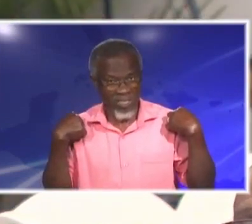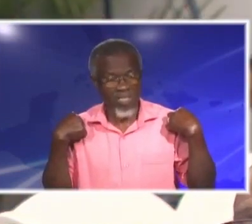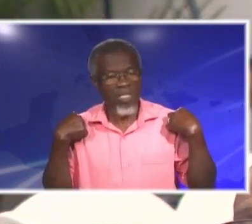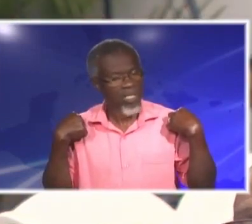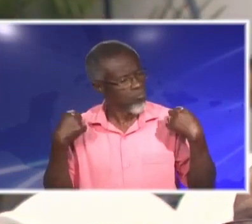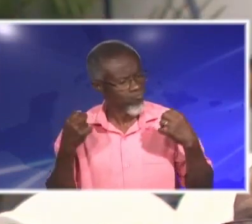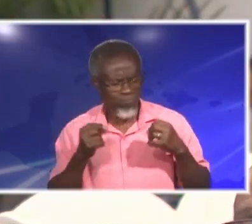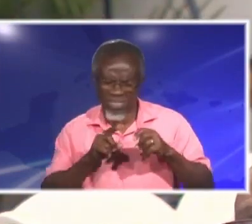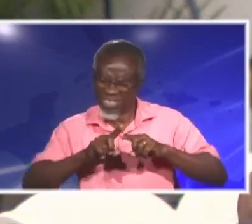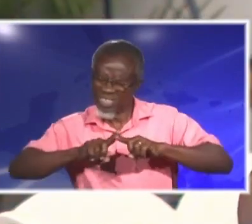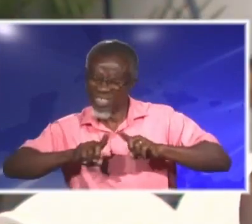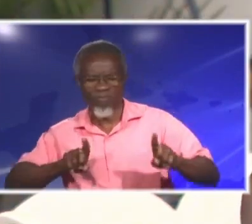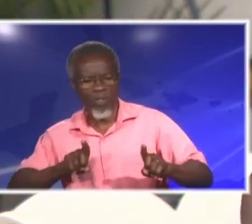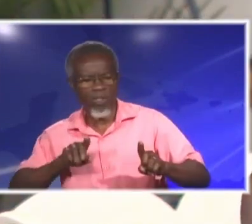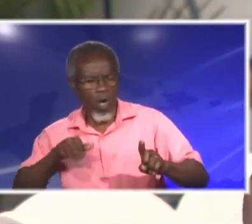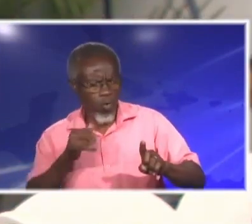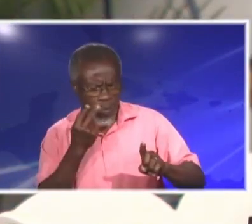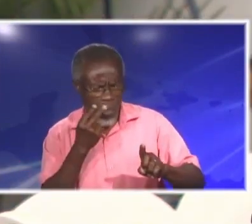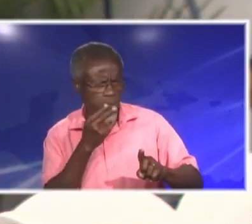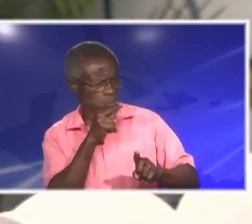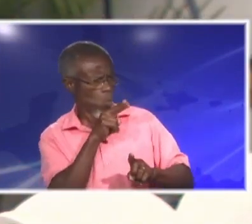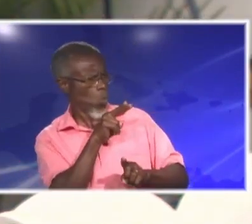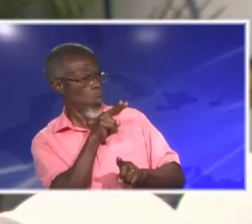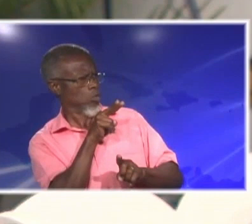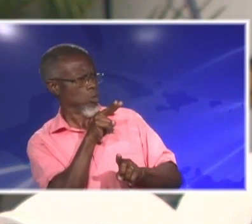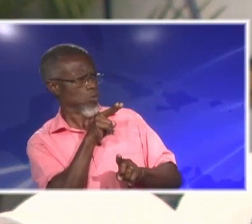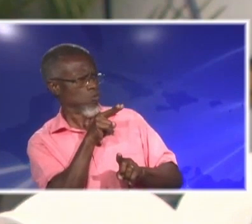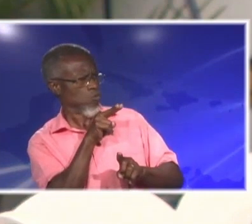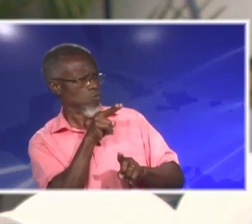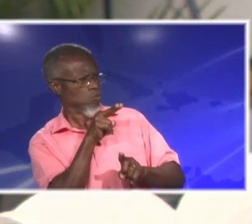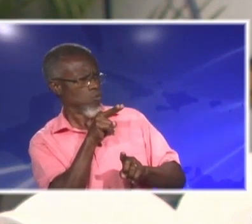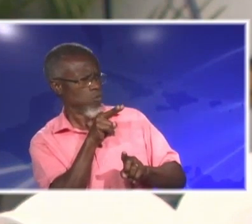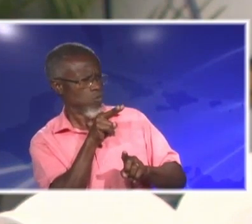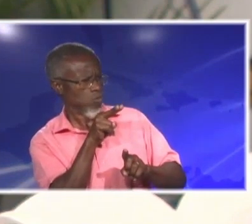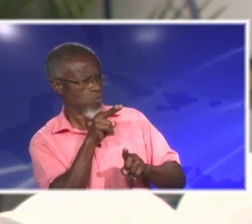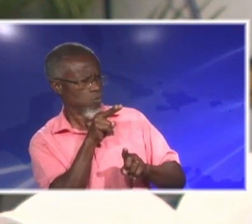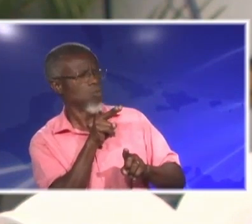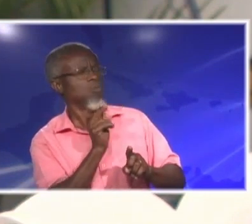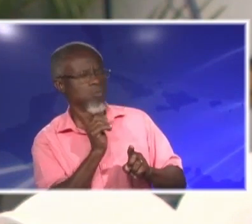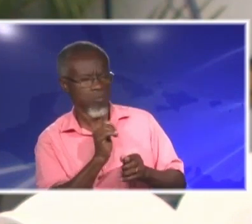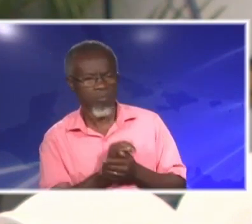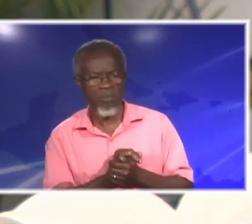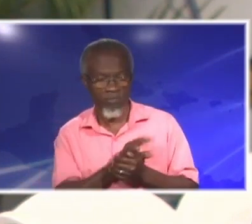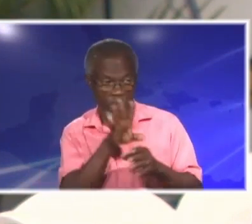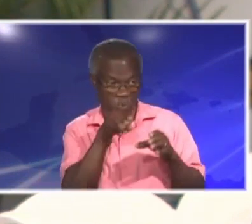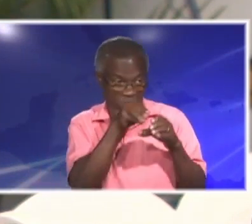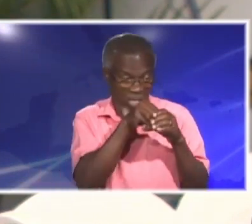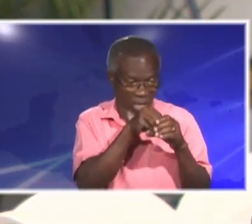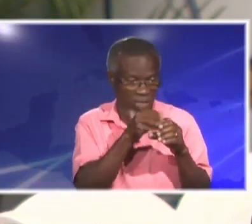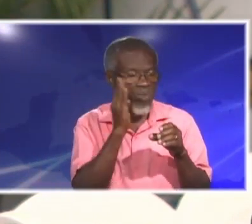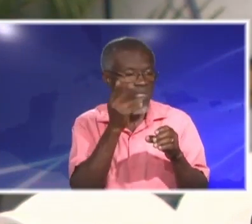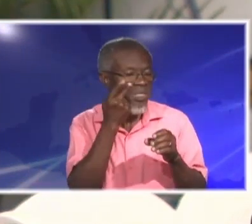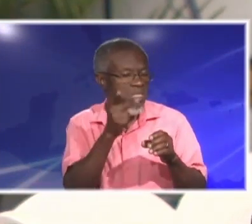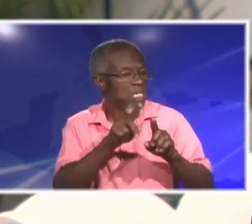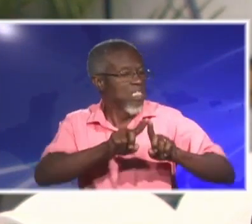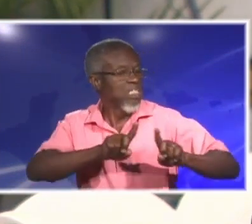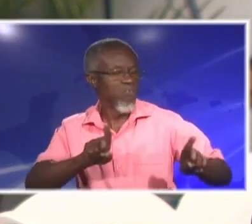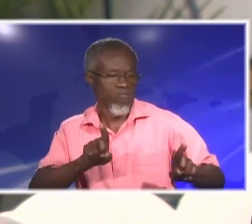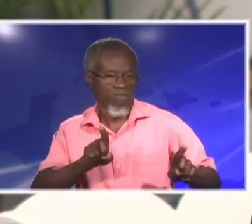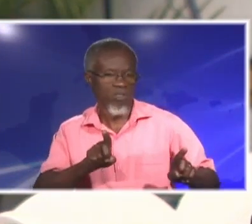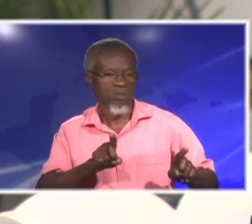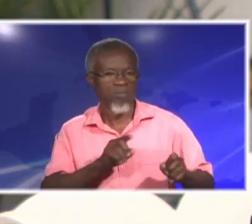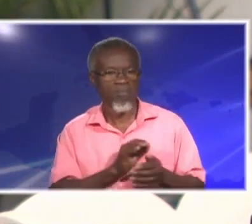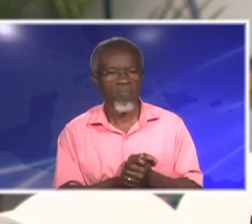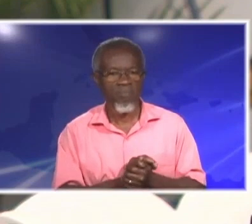outside. One of the shortcomings, we think, from the, well, I could speak now because I'm no longer a